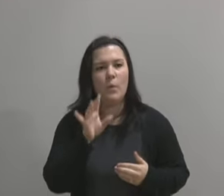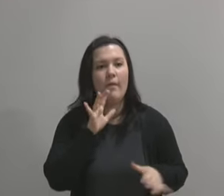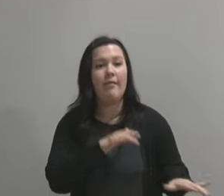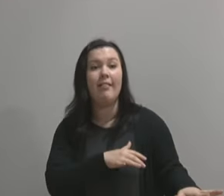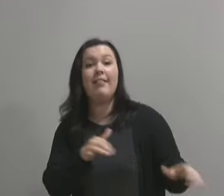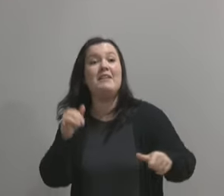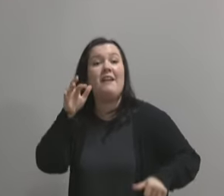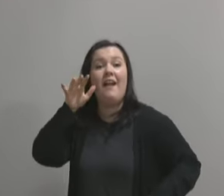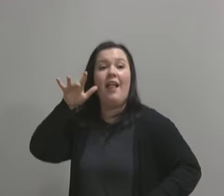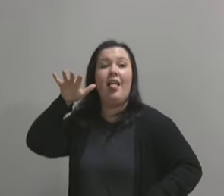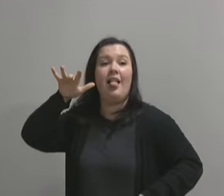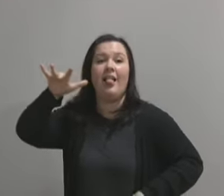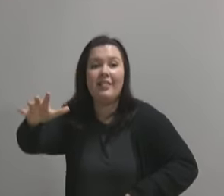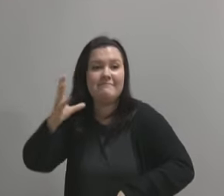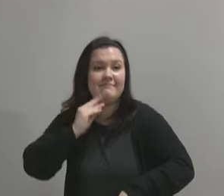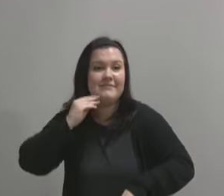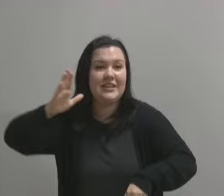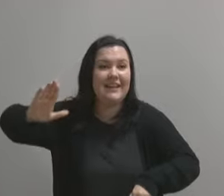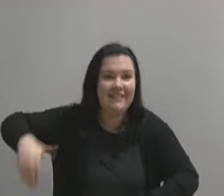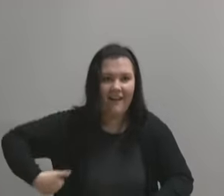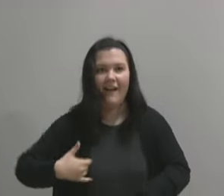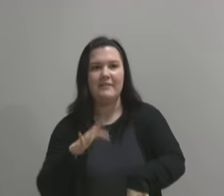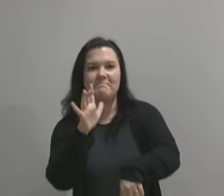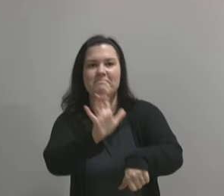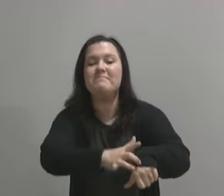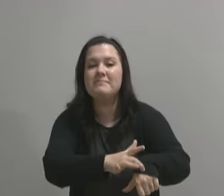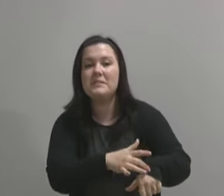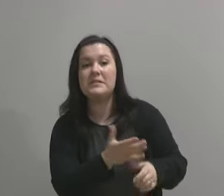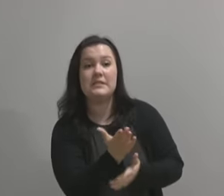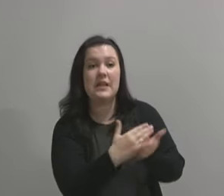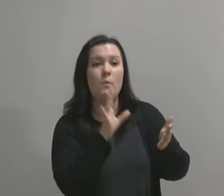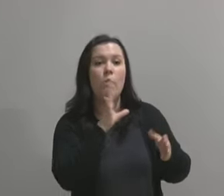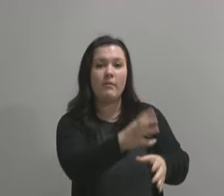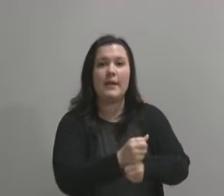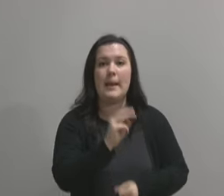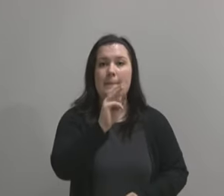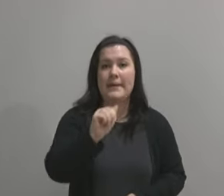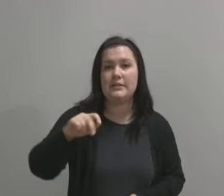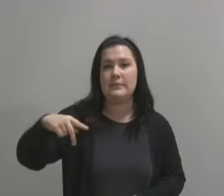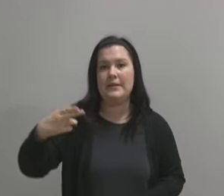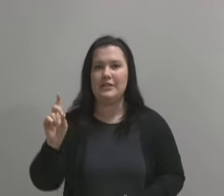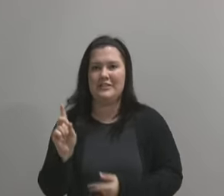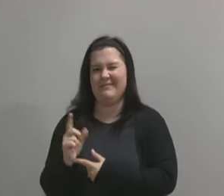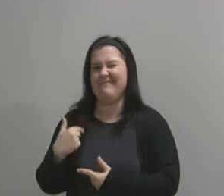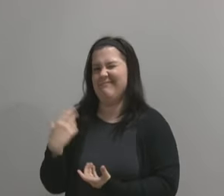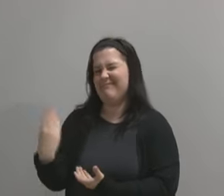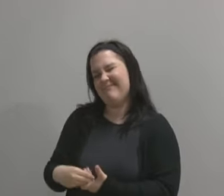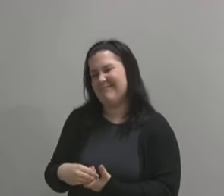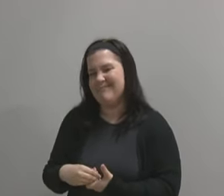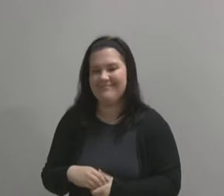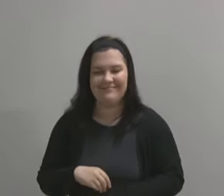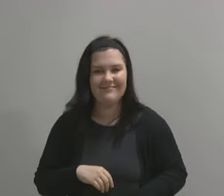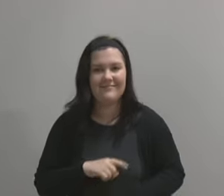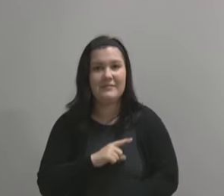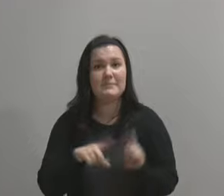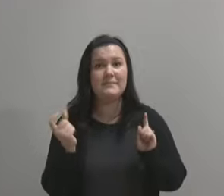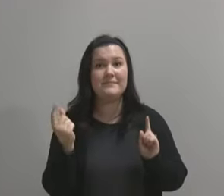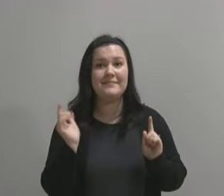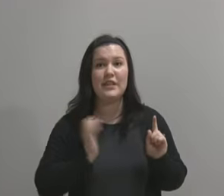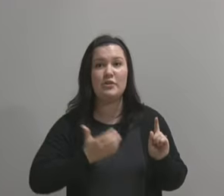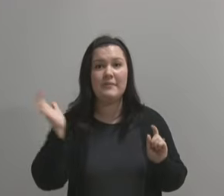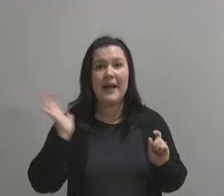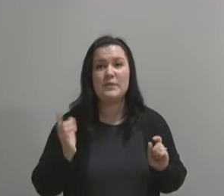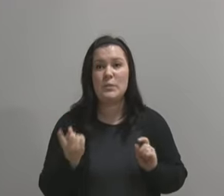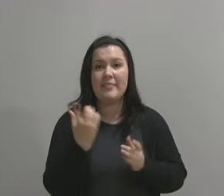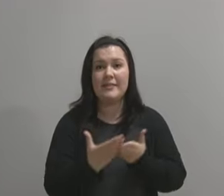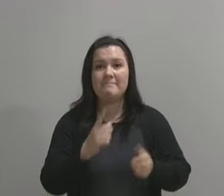venture forward to uncharted territories, some of us will remain to pursue master's and PhD's degrees. I would know, I'm one of them. Regardless of our past, one thing is